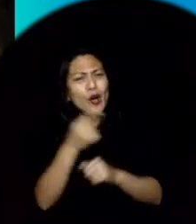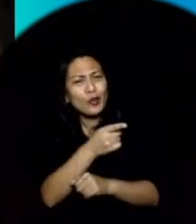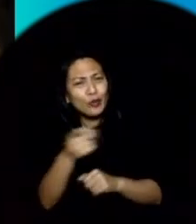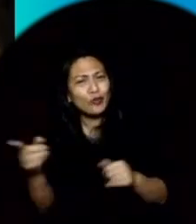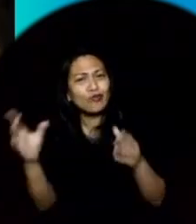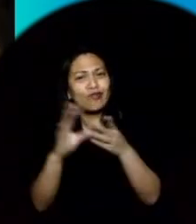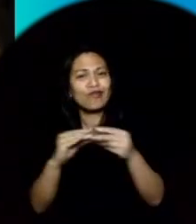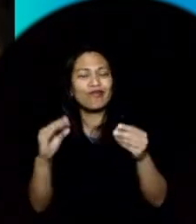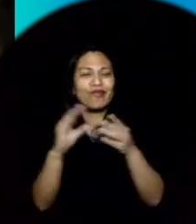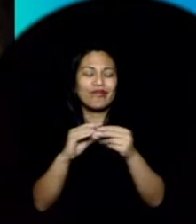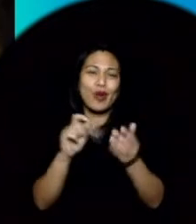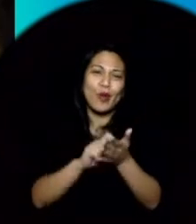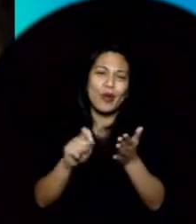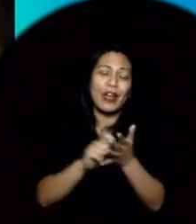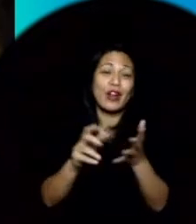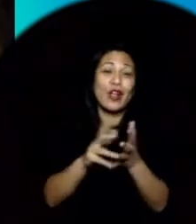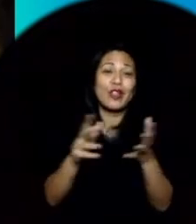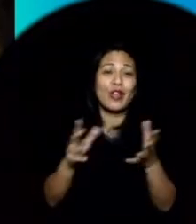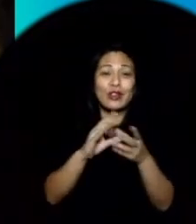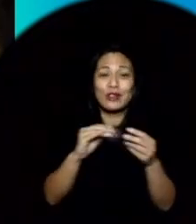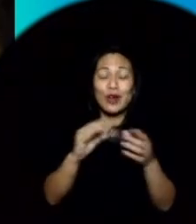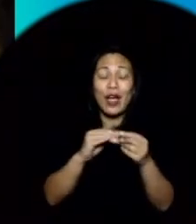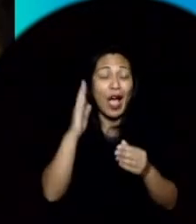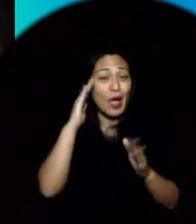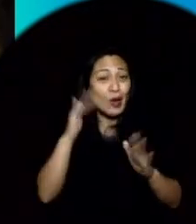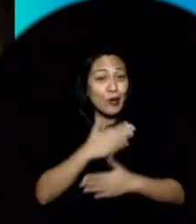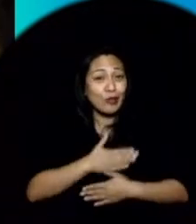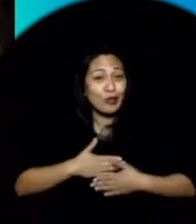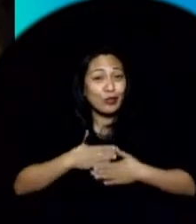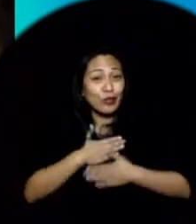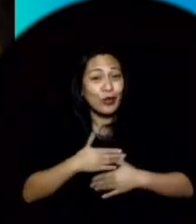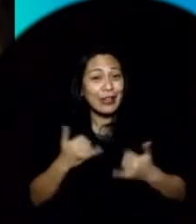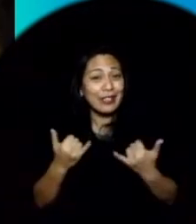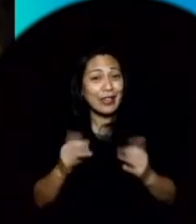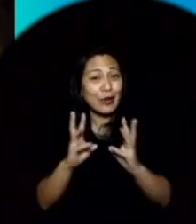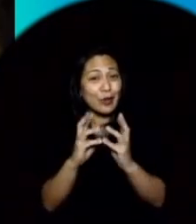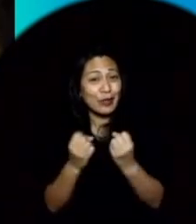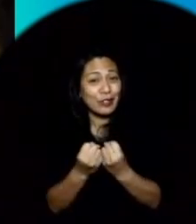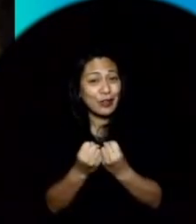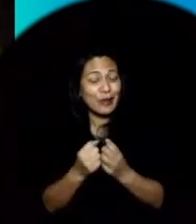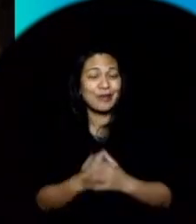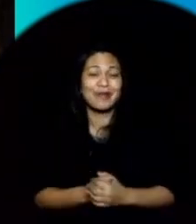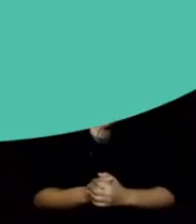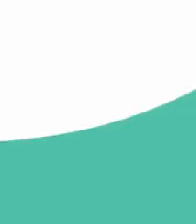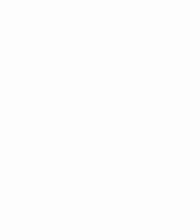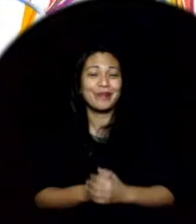a lot of mysteries and that you've enjoyed today's Writing Mystery Workshop.